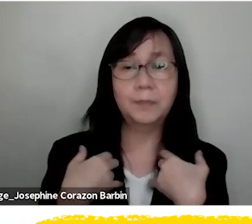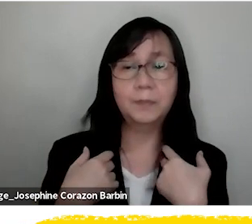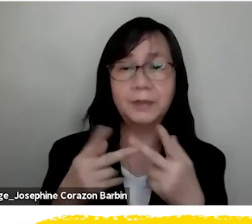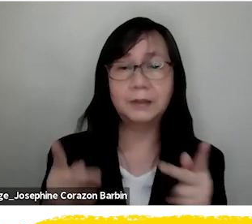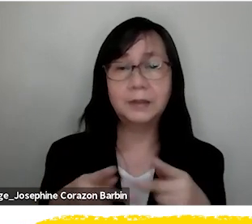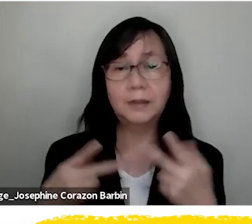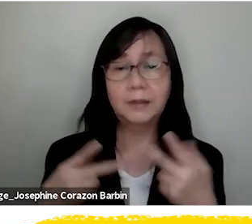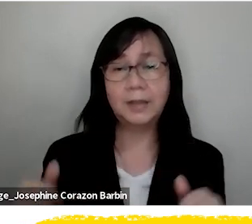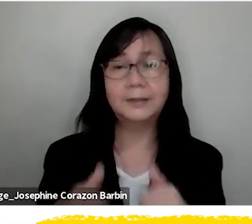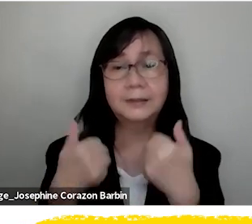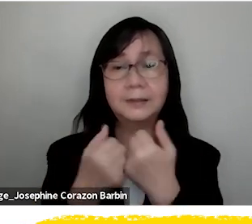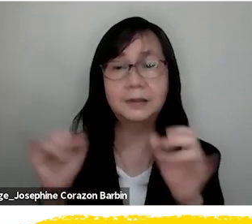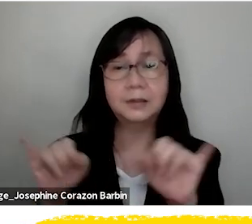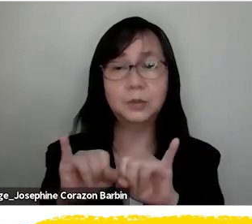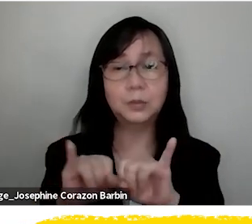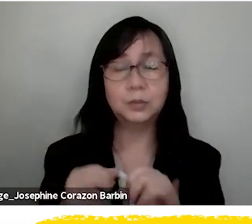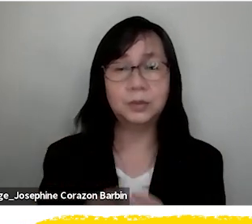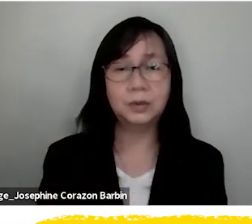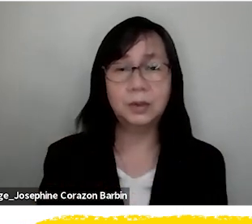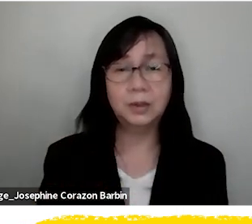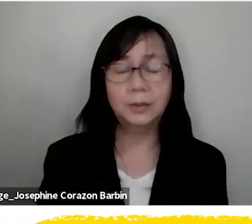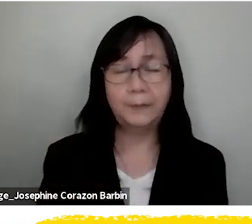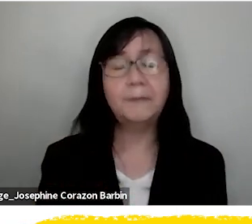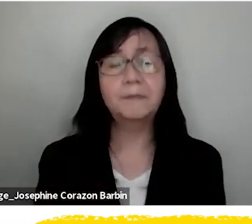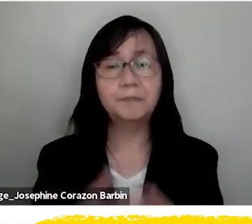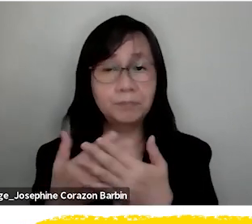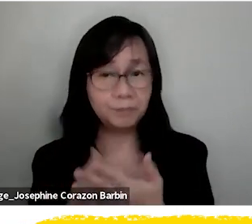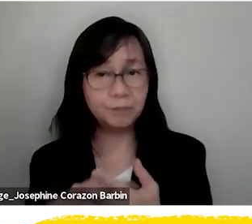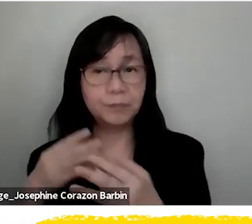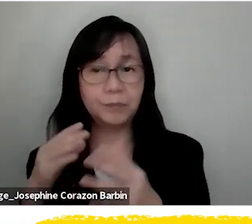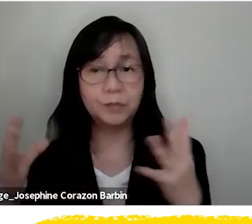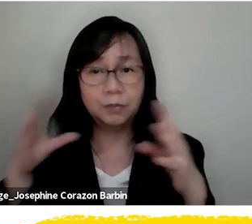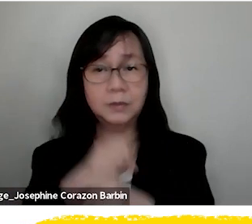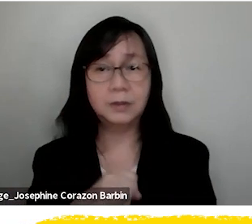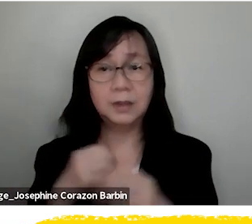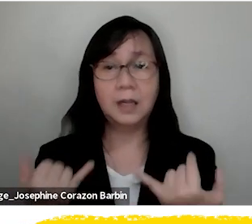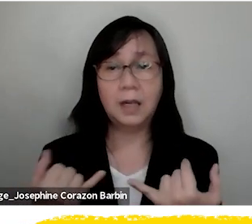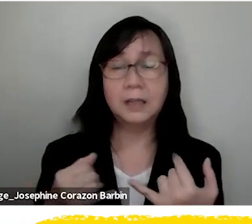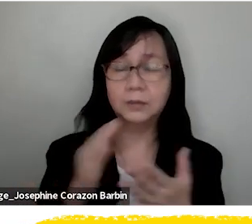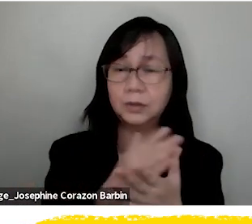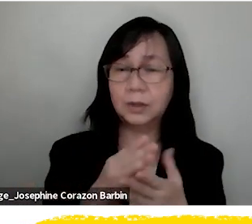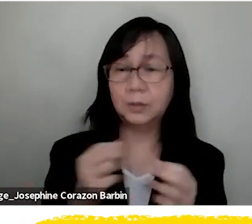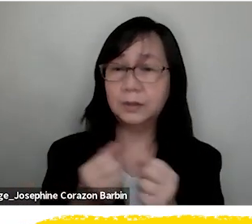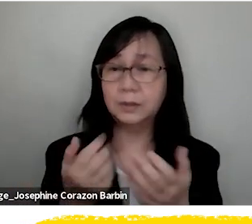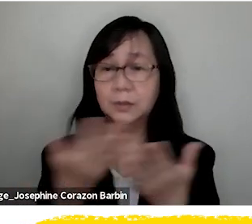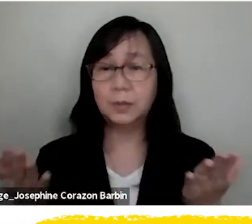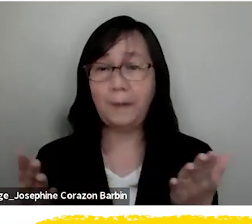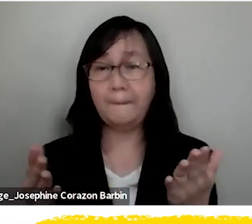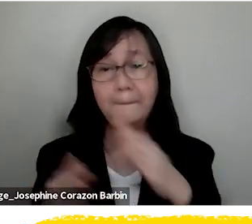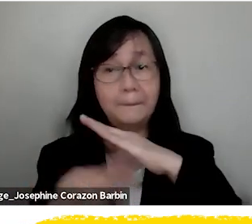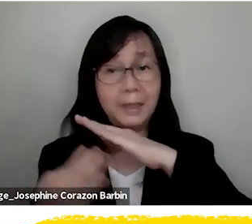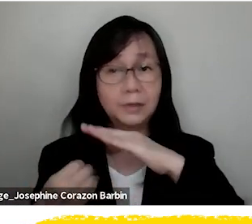issues. So before closing, I wanted to share with you that based on our